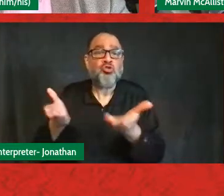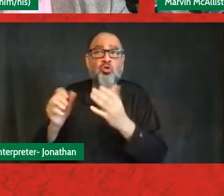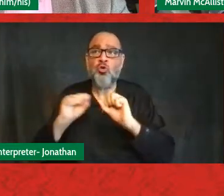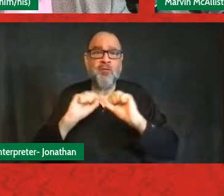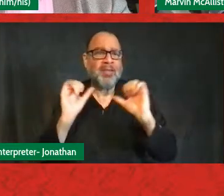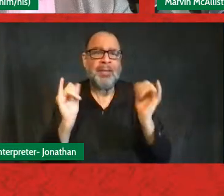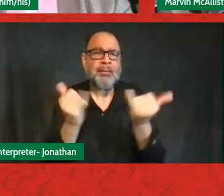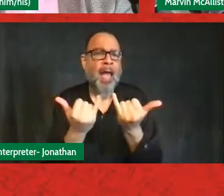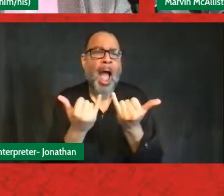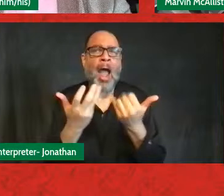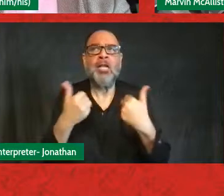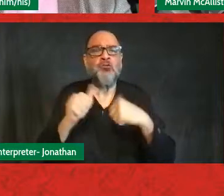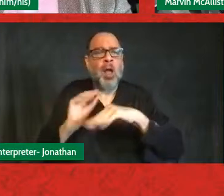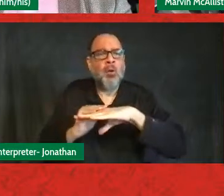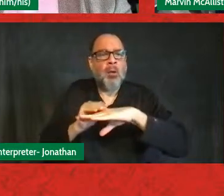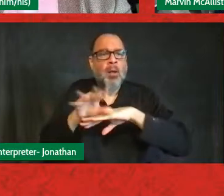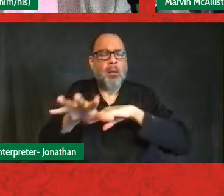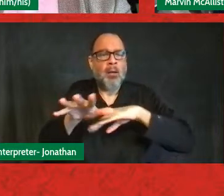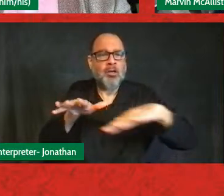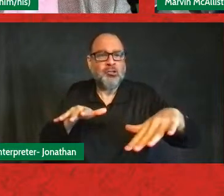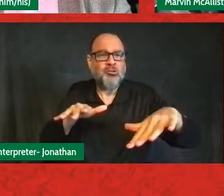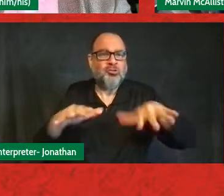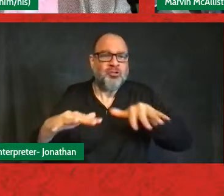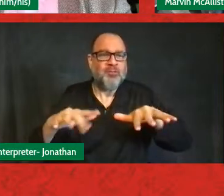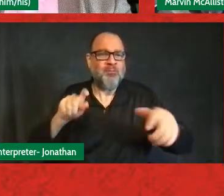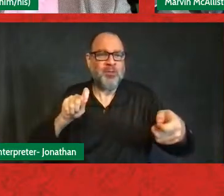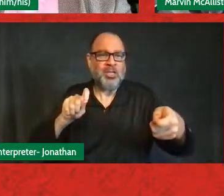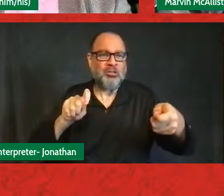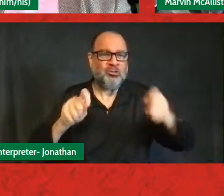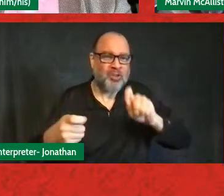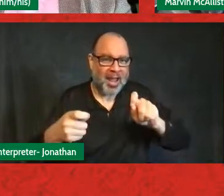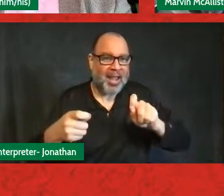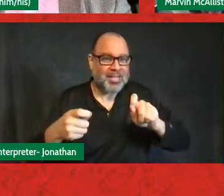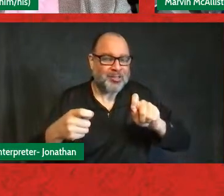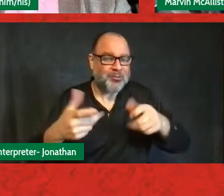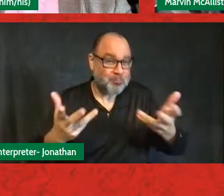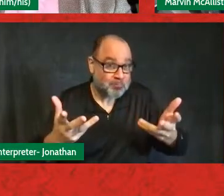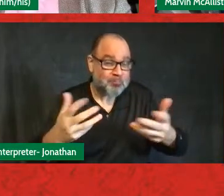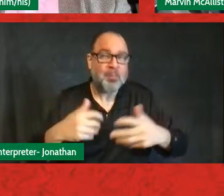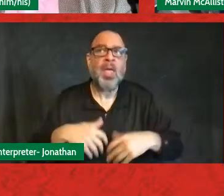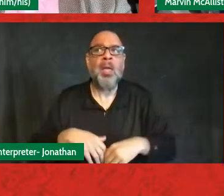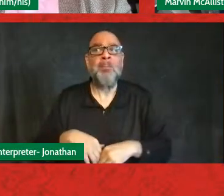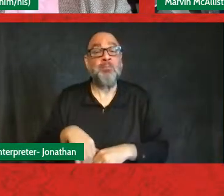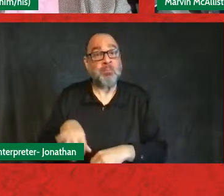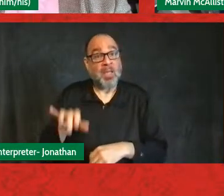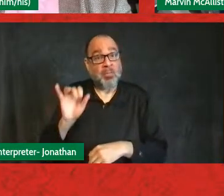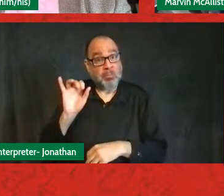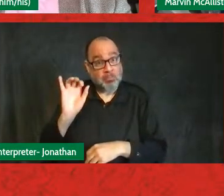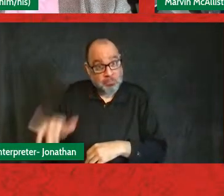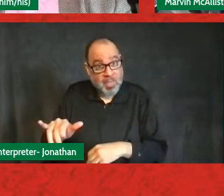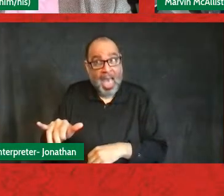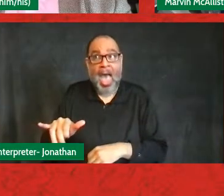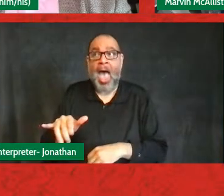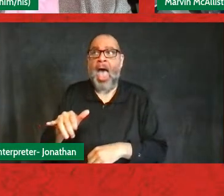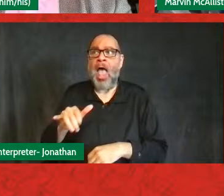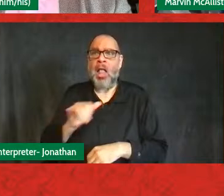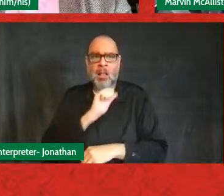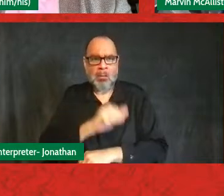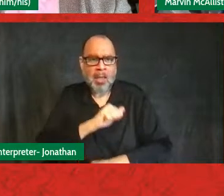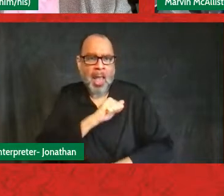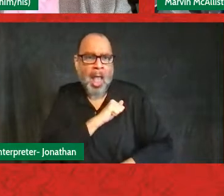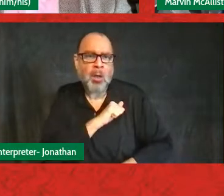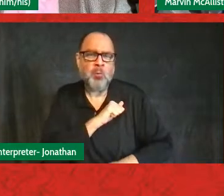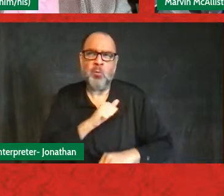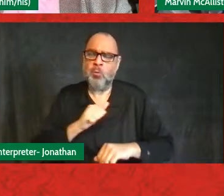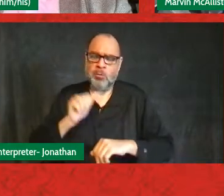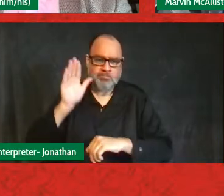think is the right way for them as artists. And that kind of that I think that kind of endurance, you see it time and time